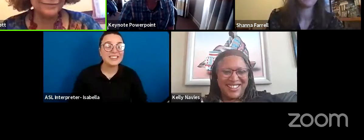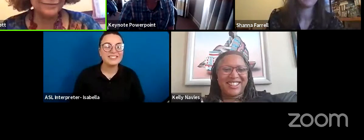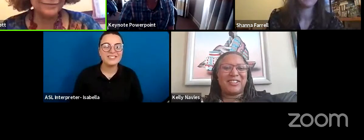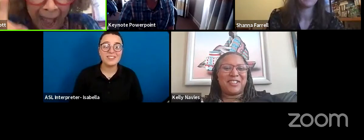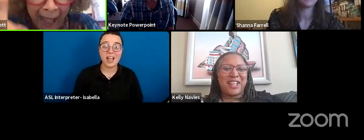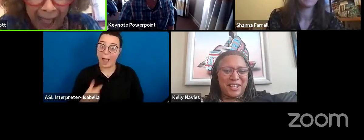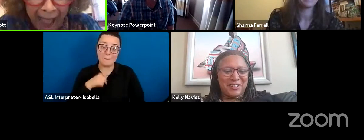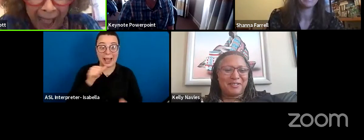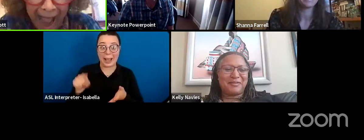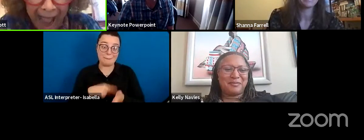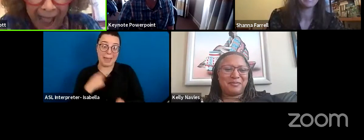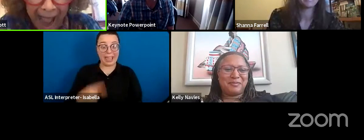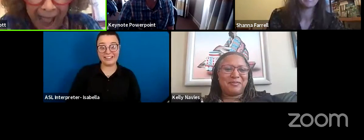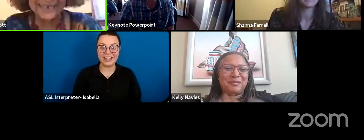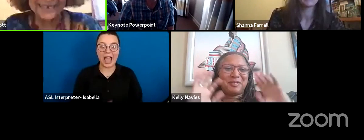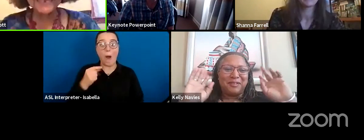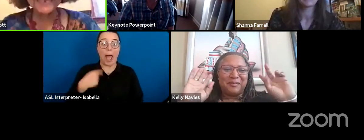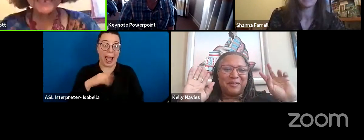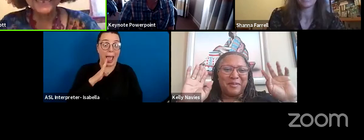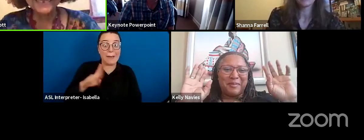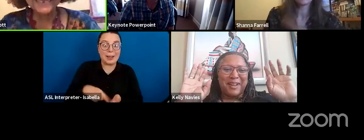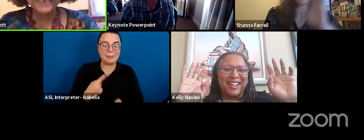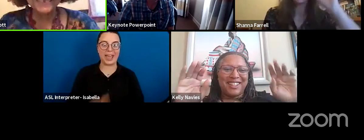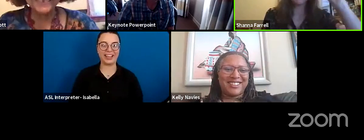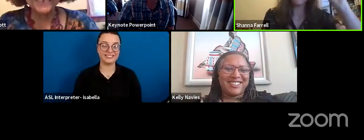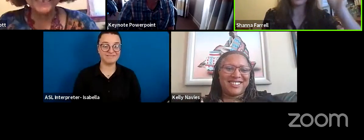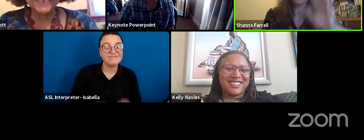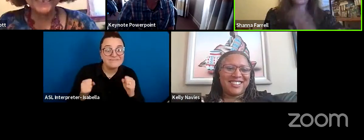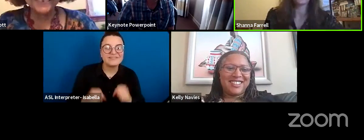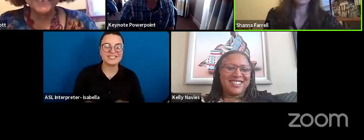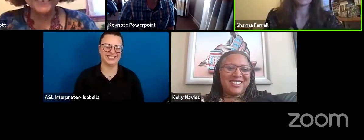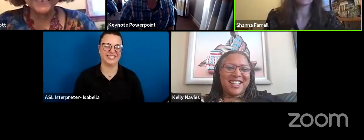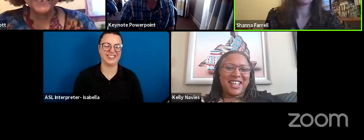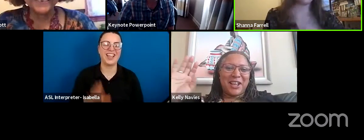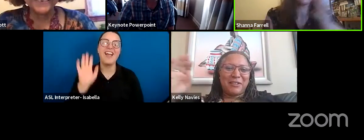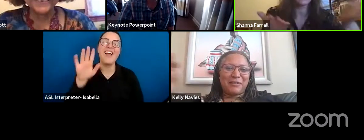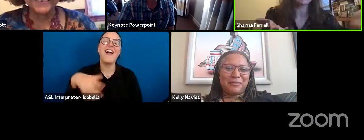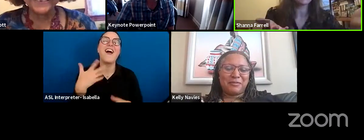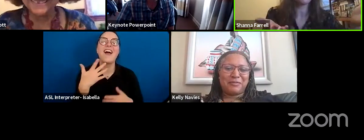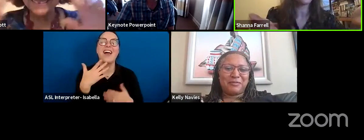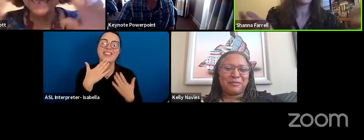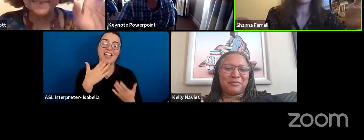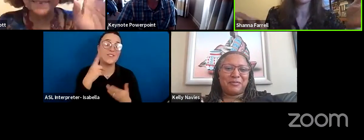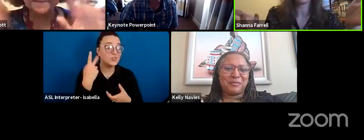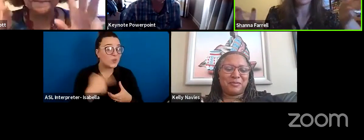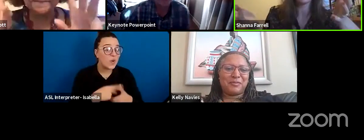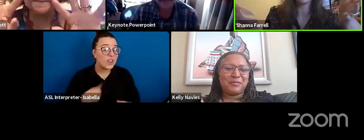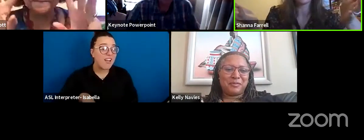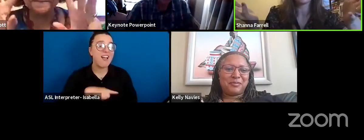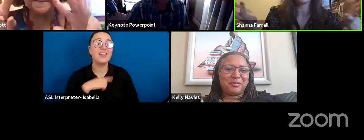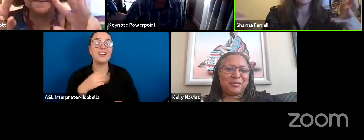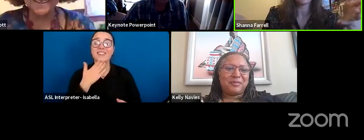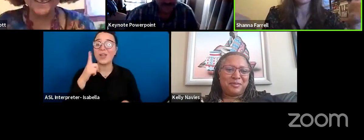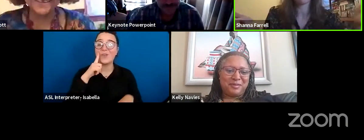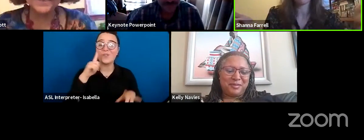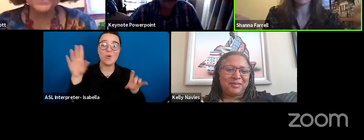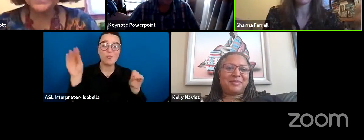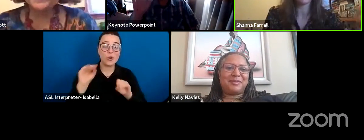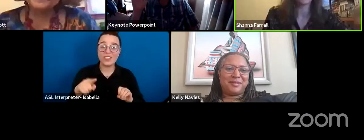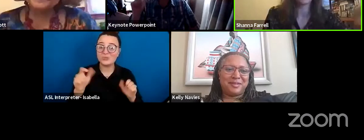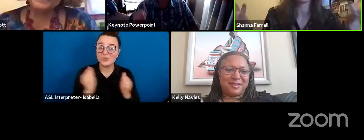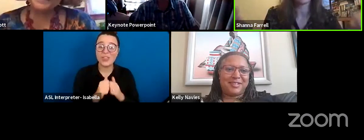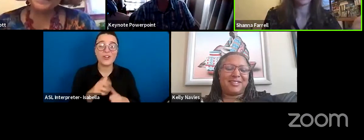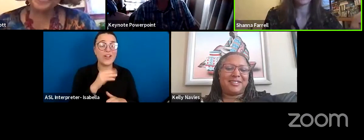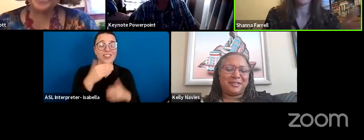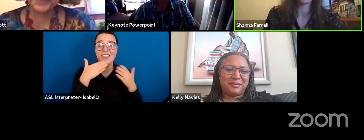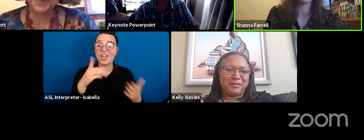paid. Okay. Bye-bye. Thanks everyone for joining us. Take and for Kelly for putting this together, and Dan and Faith